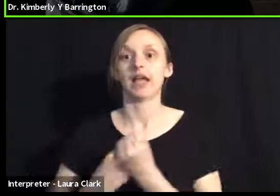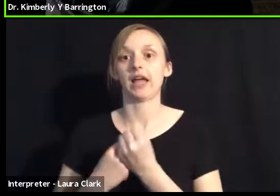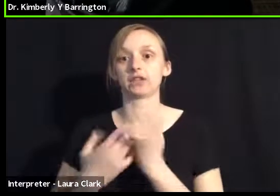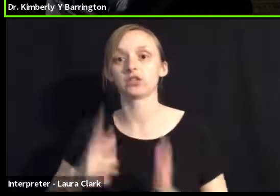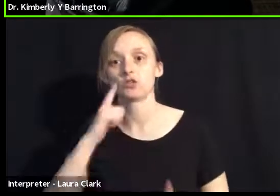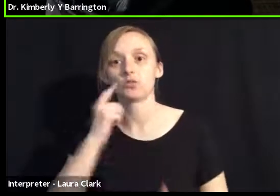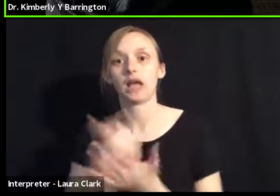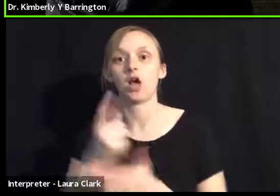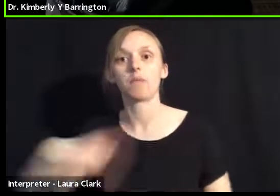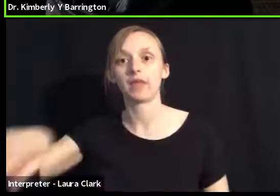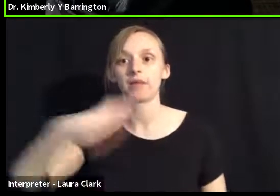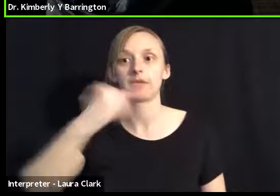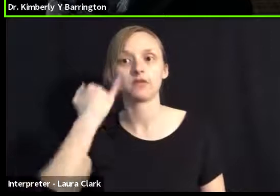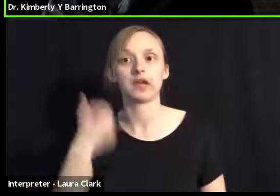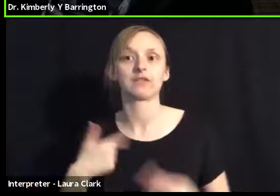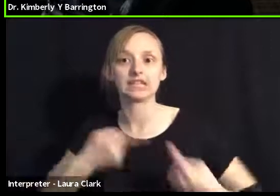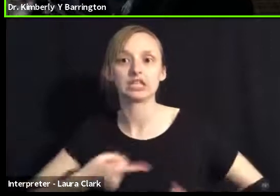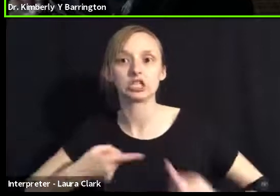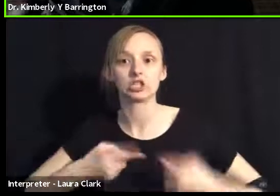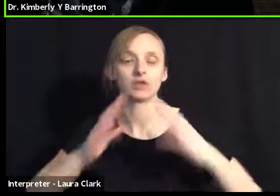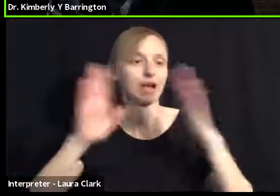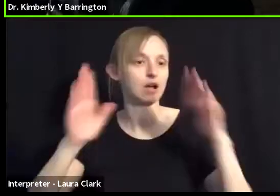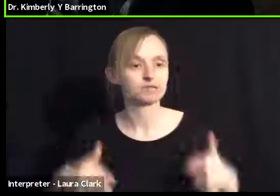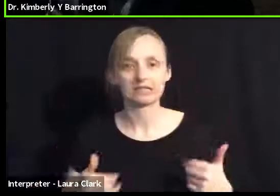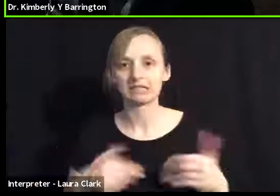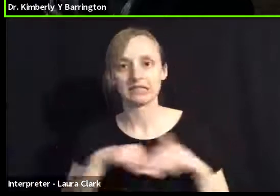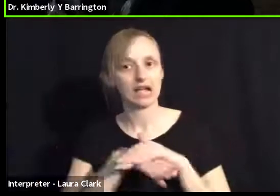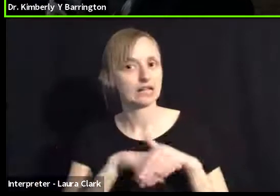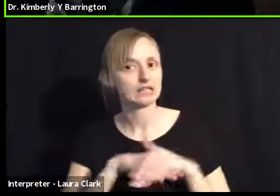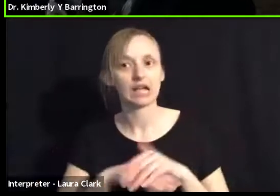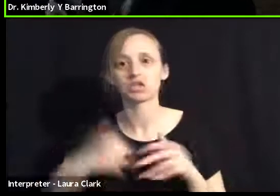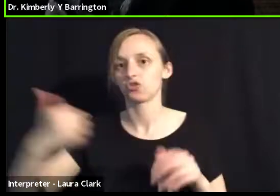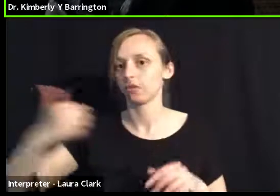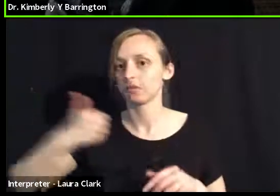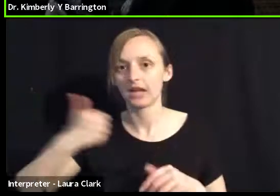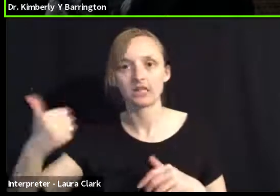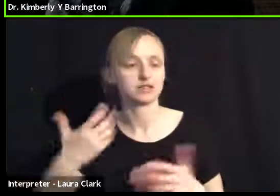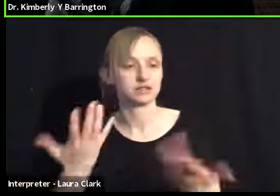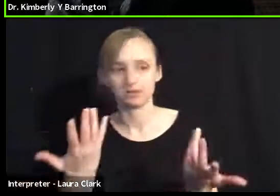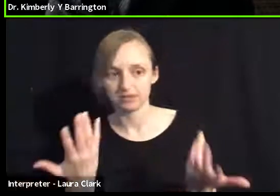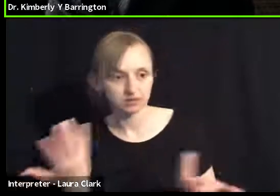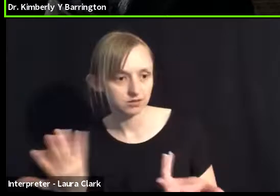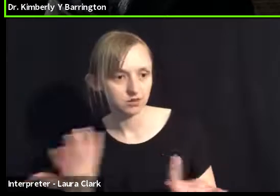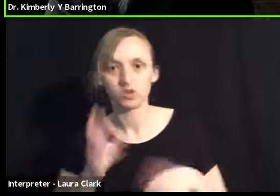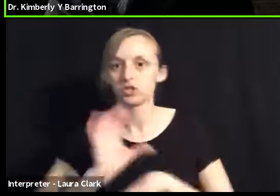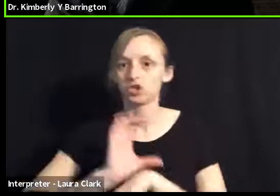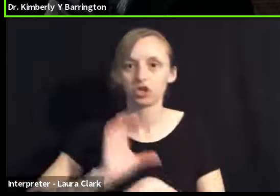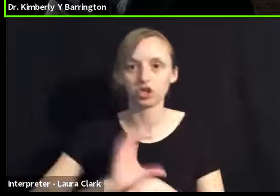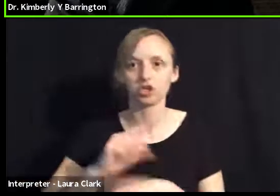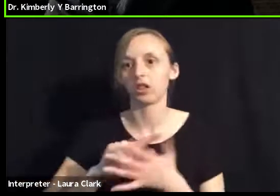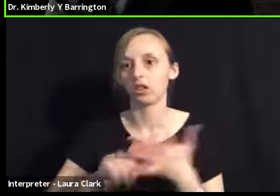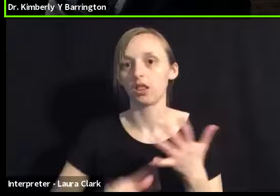you have an issue with housing or with transportation or at your church, even to make sure those